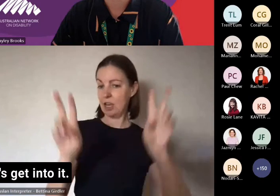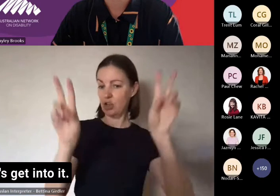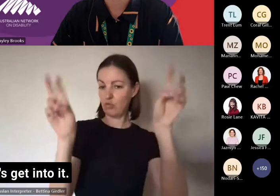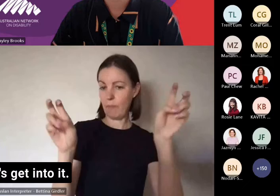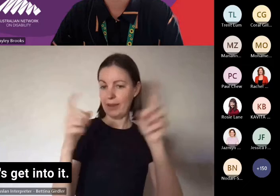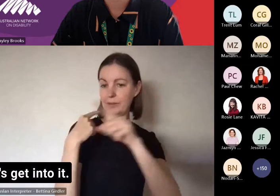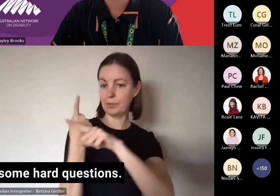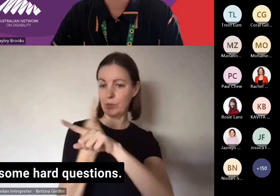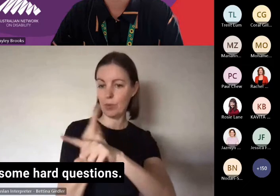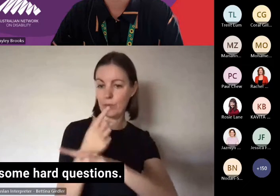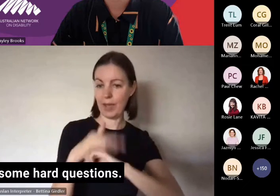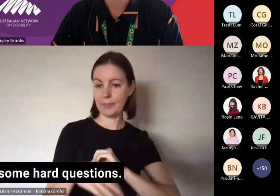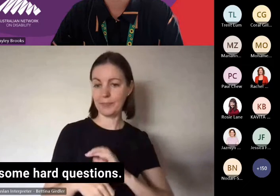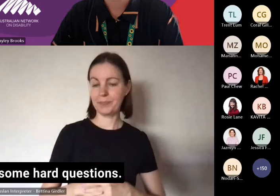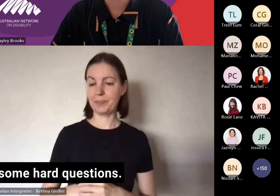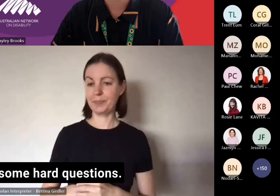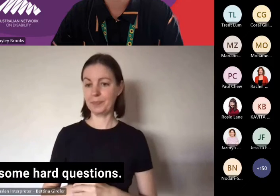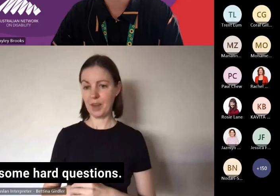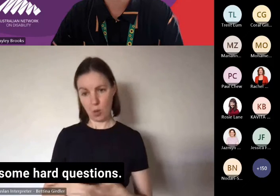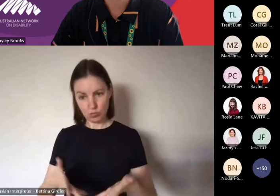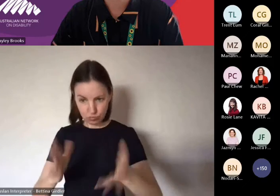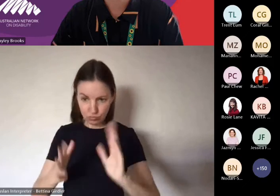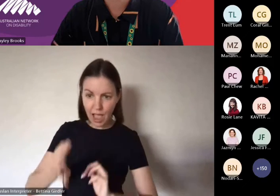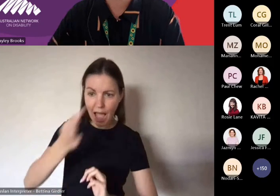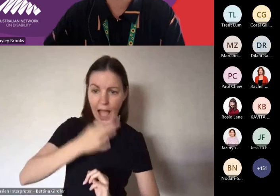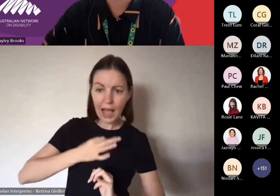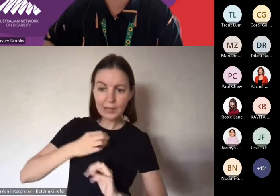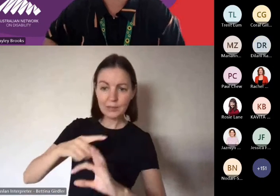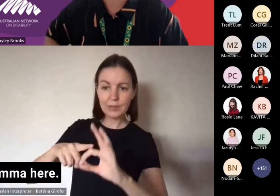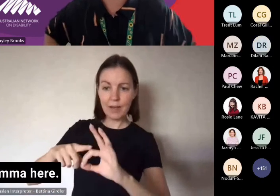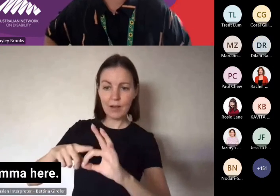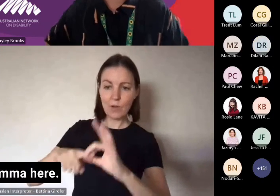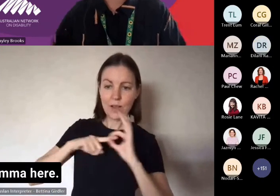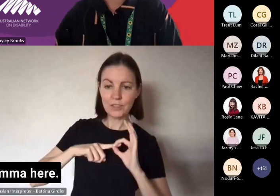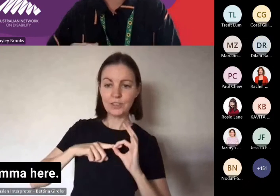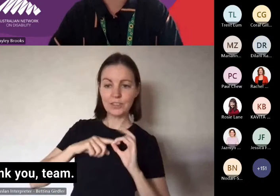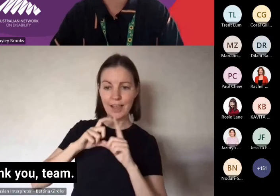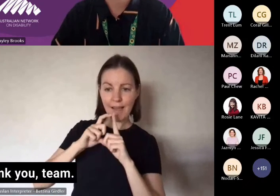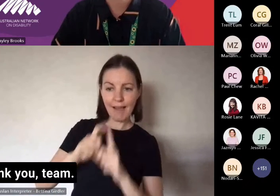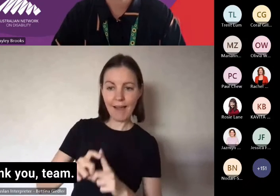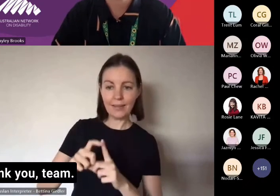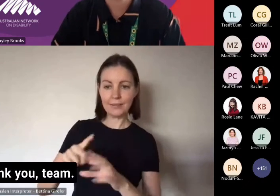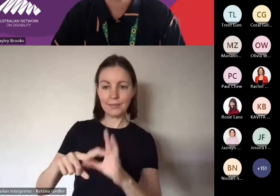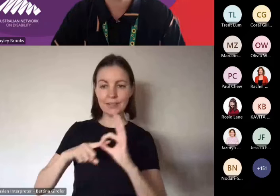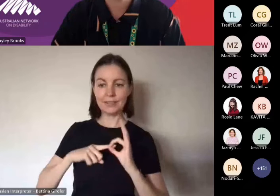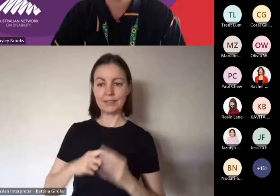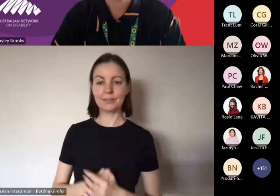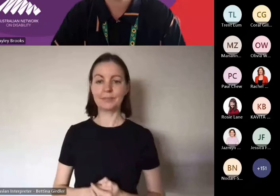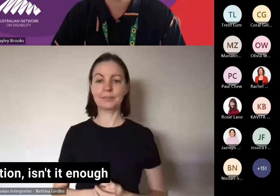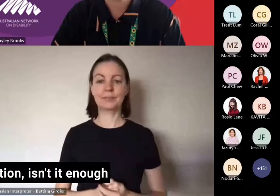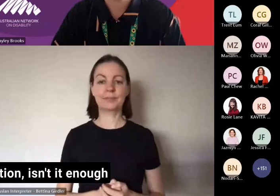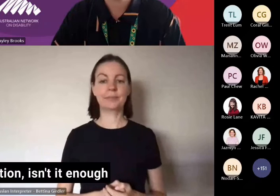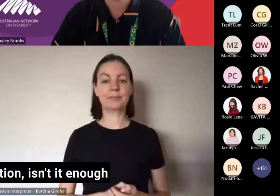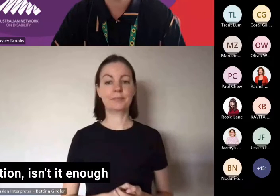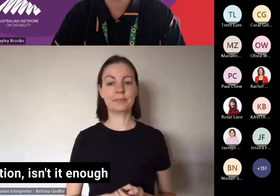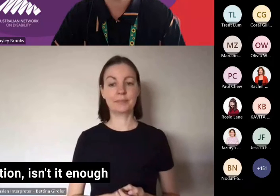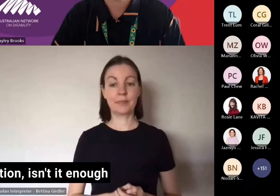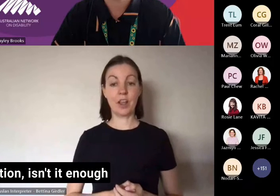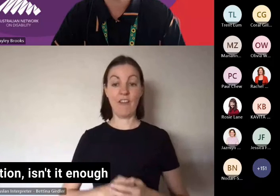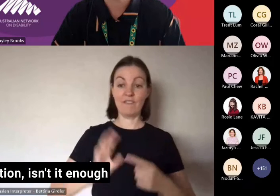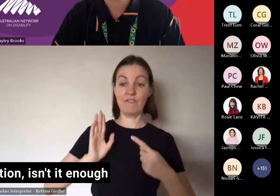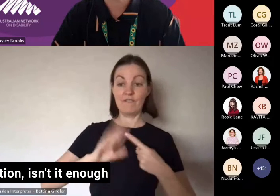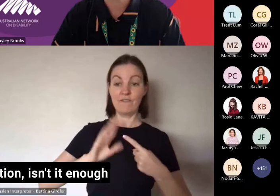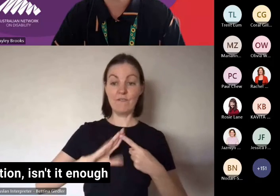Let's get into it. Let's ask us some hard questions. Emma here. Thank you, team. First